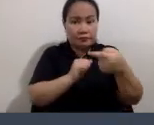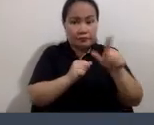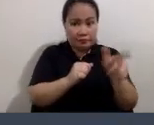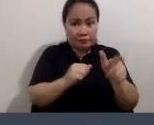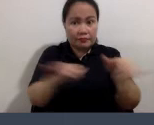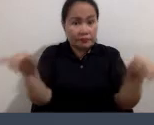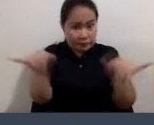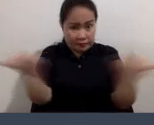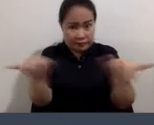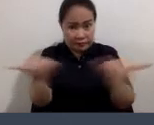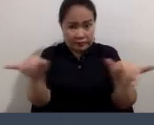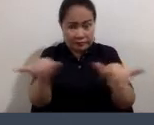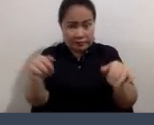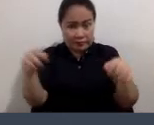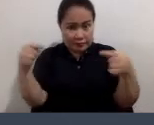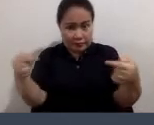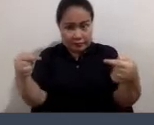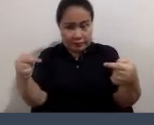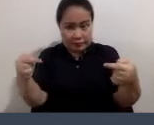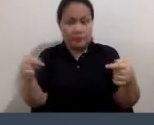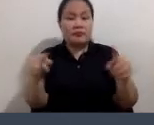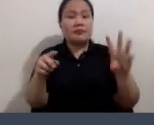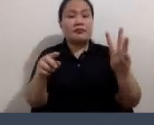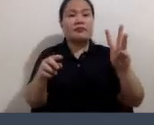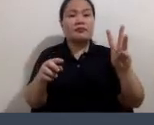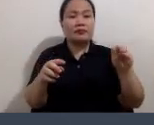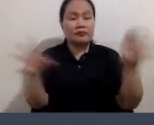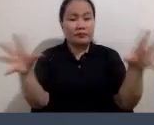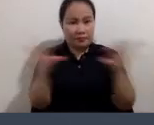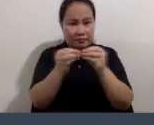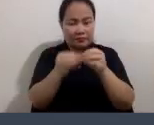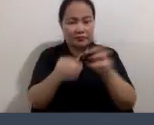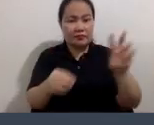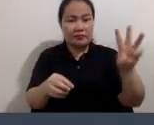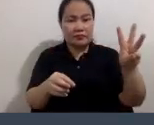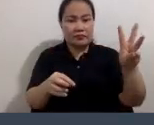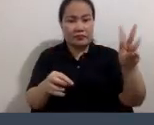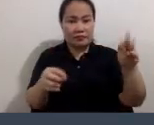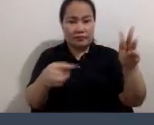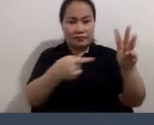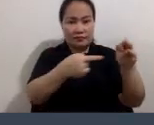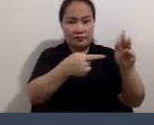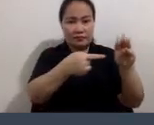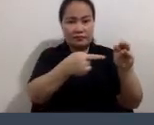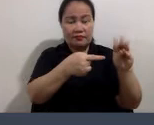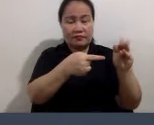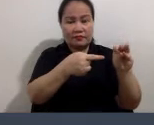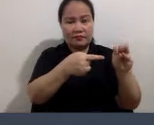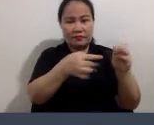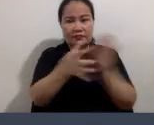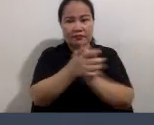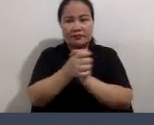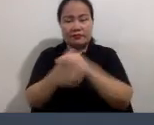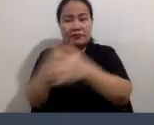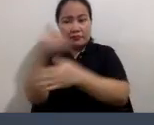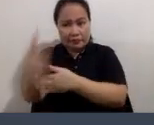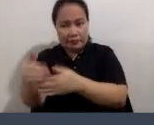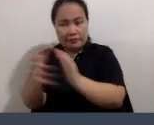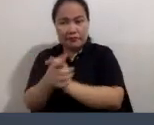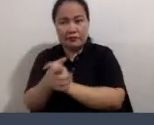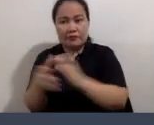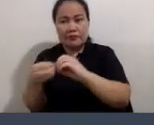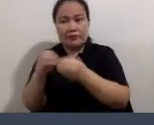same sign ulit sila. So, we will have 40 and 20, 60. Keep the common sign.